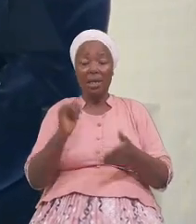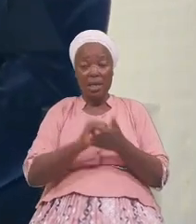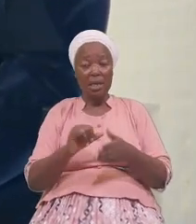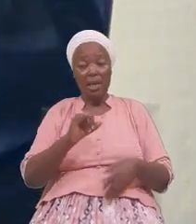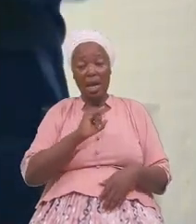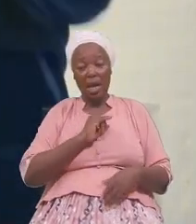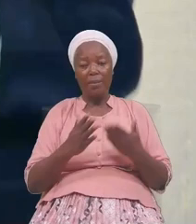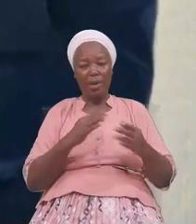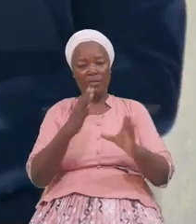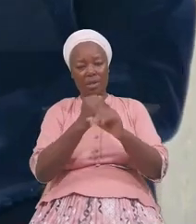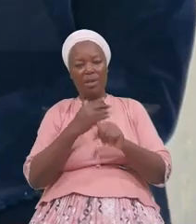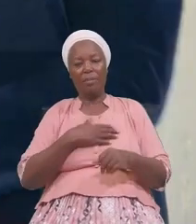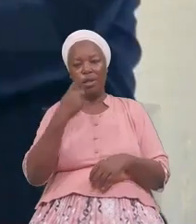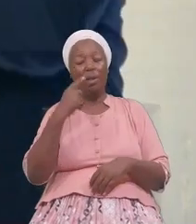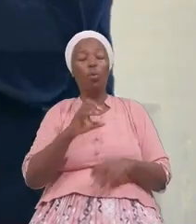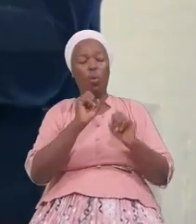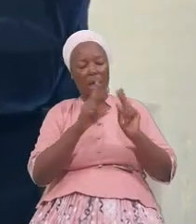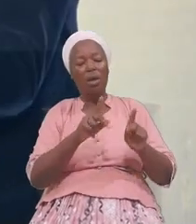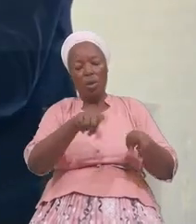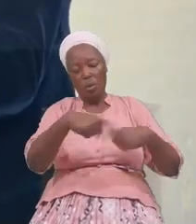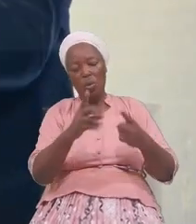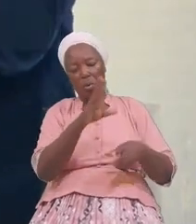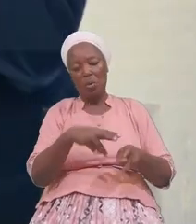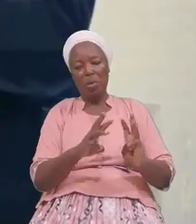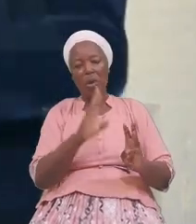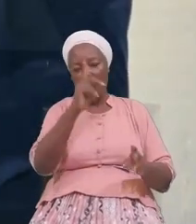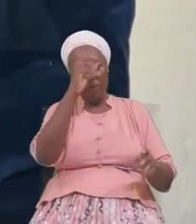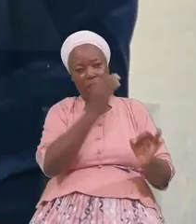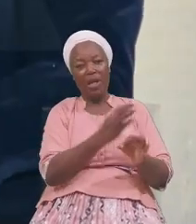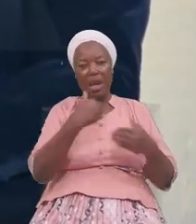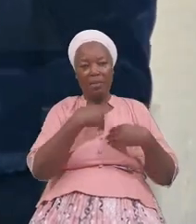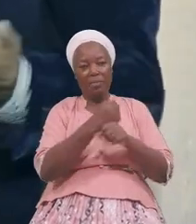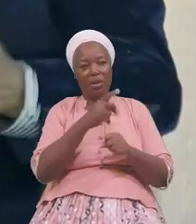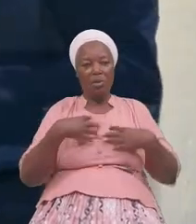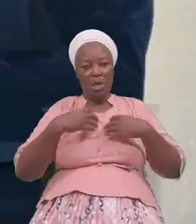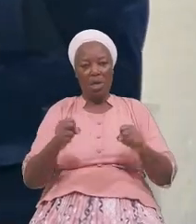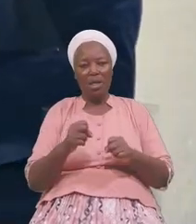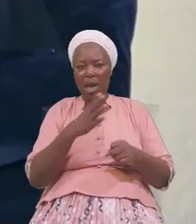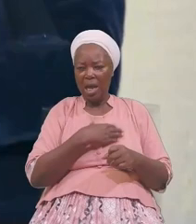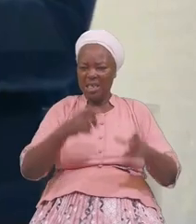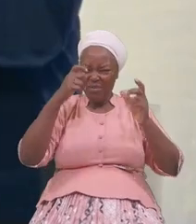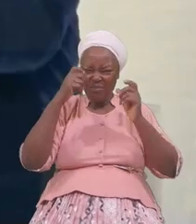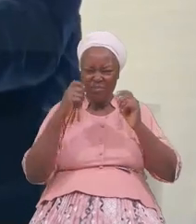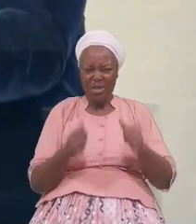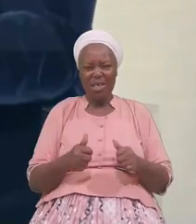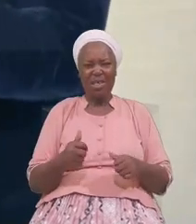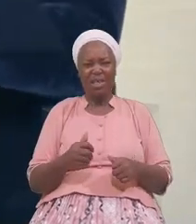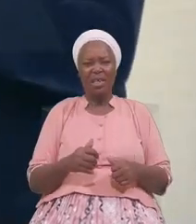my sight. Go thy way, thy faith has made thee whole. And immediately